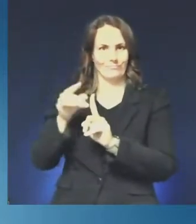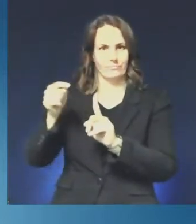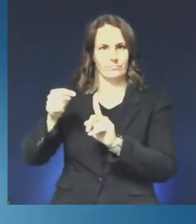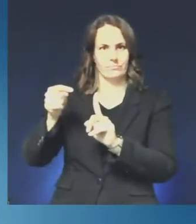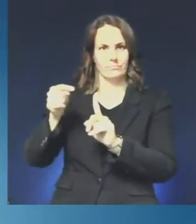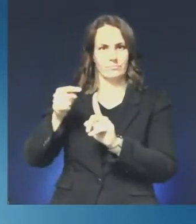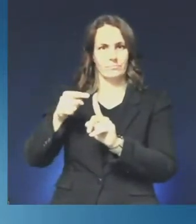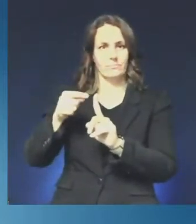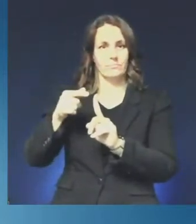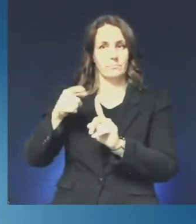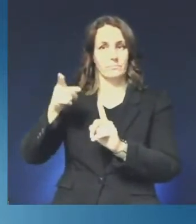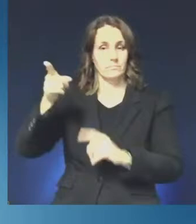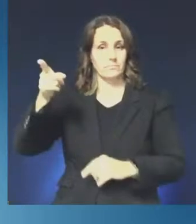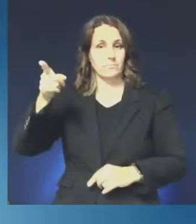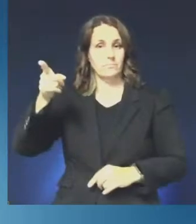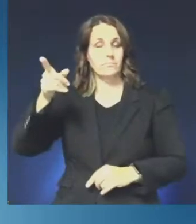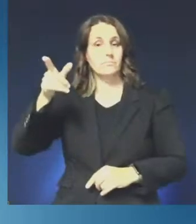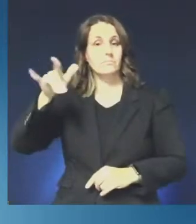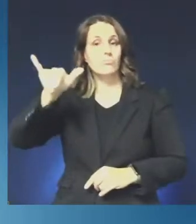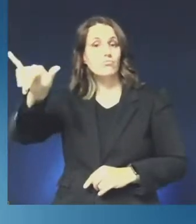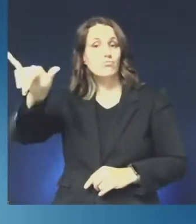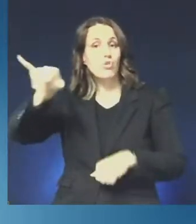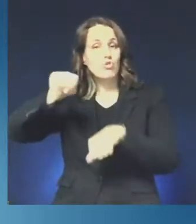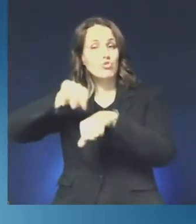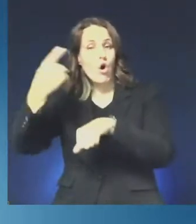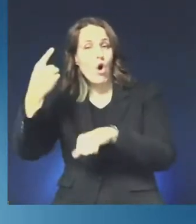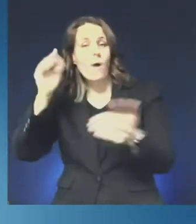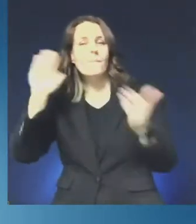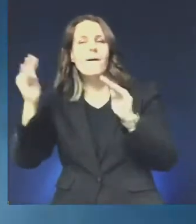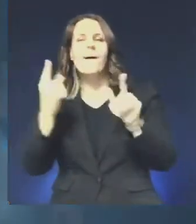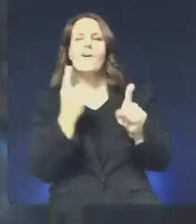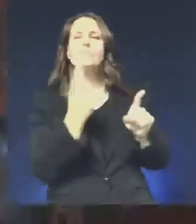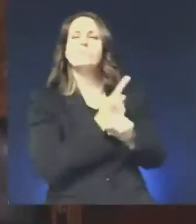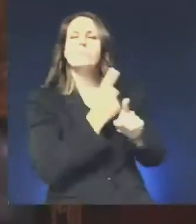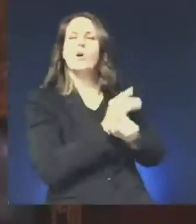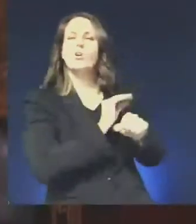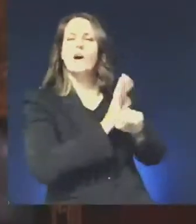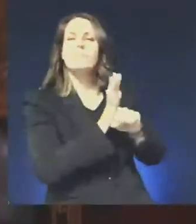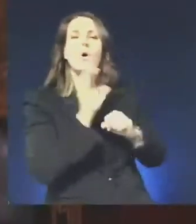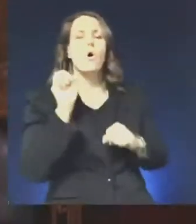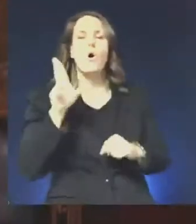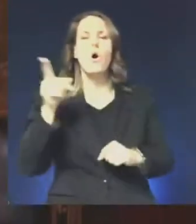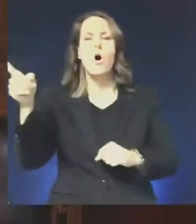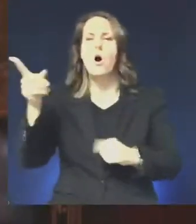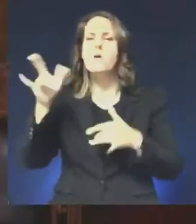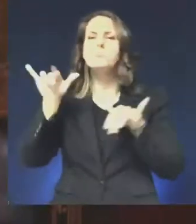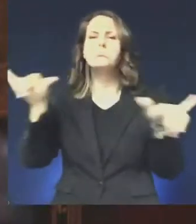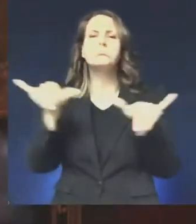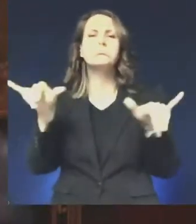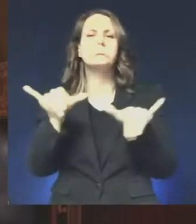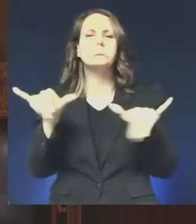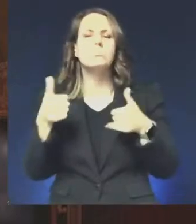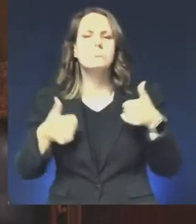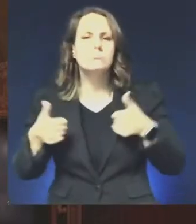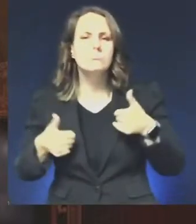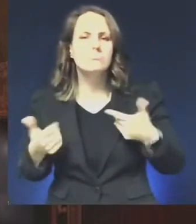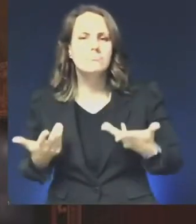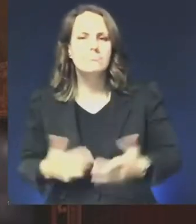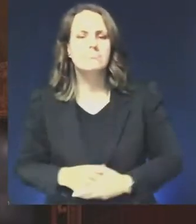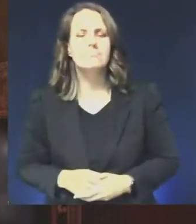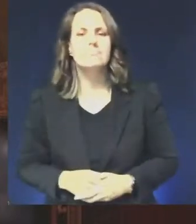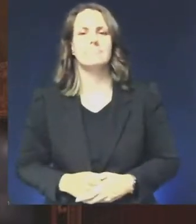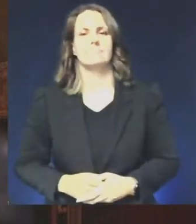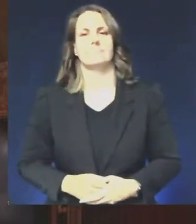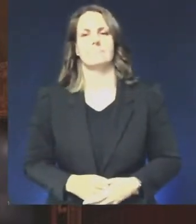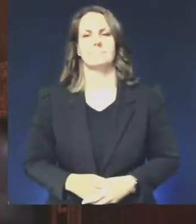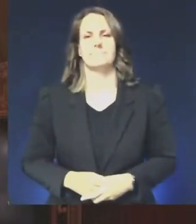you. Dr. Westergaard? That's not been studied systematically that I'm aware of. I'm happy to look into the published literature and our own data to see